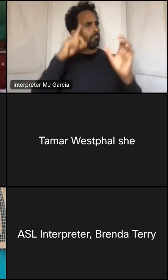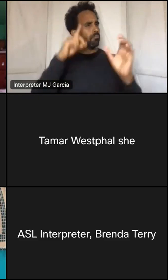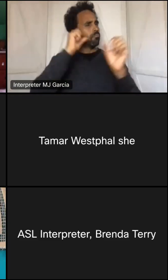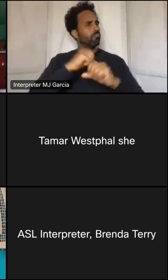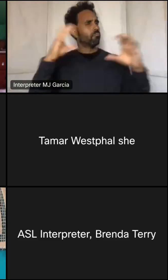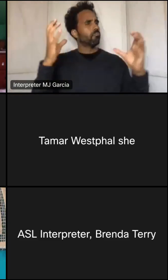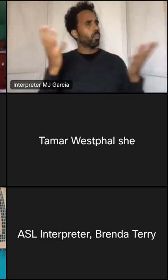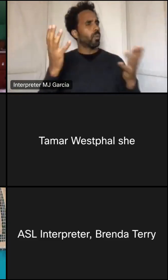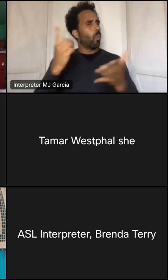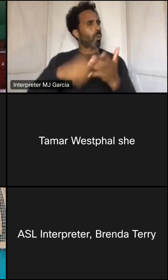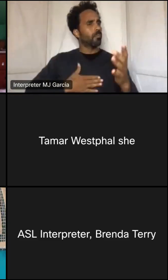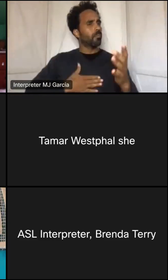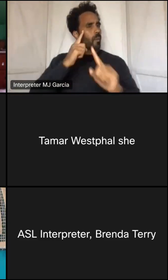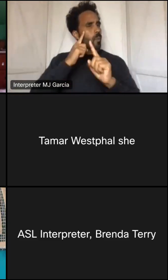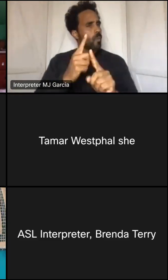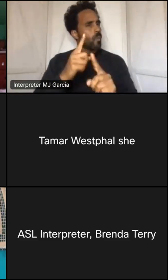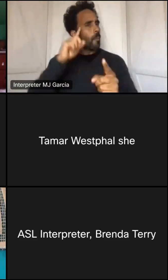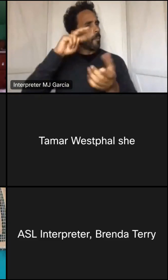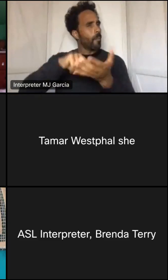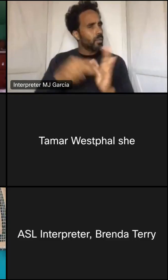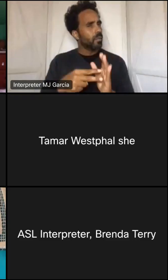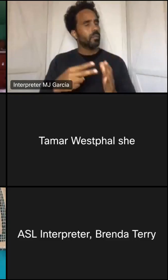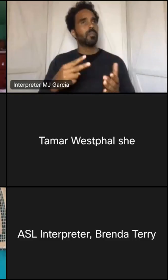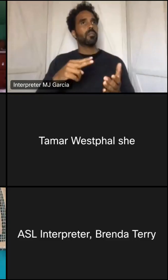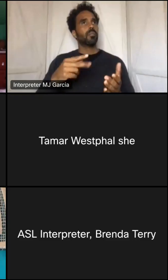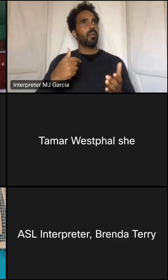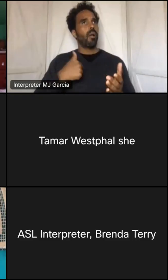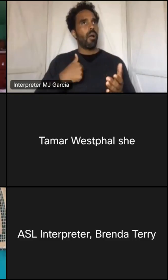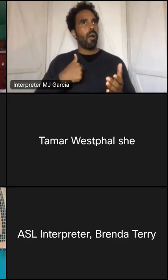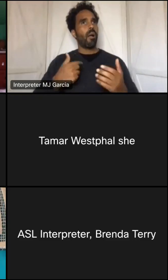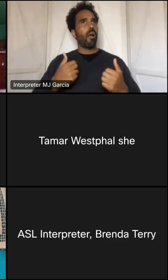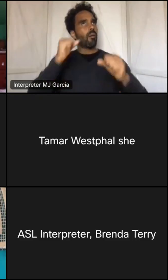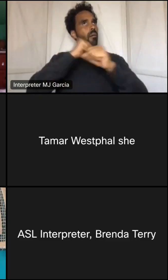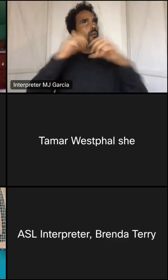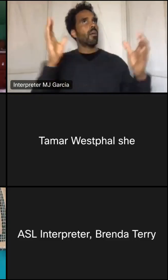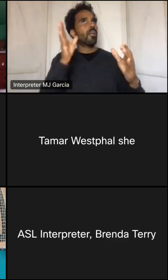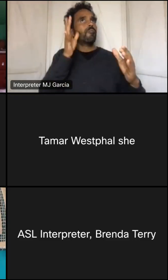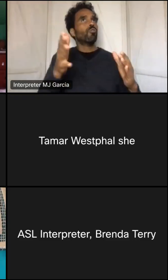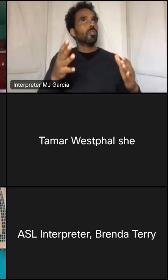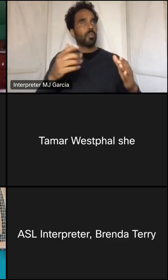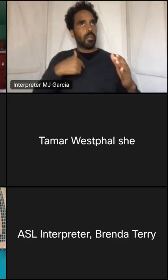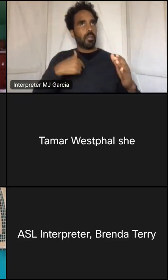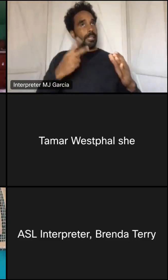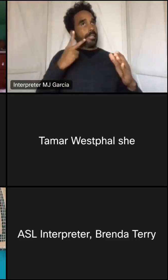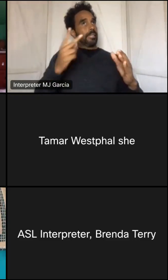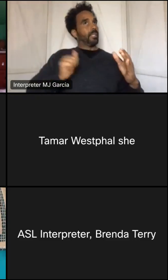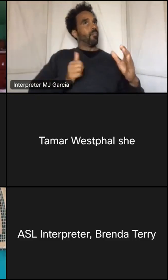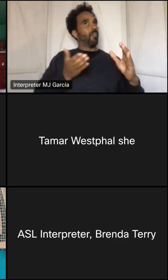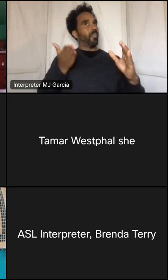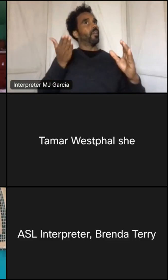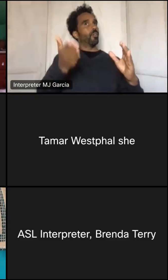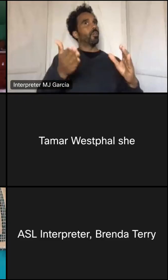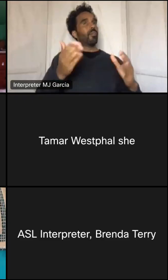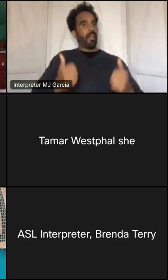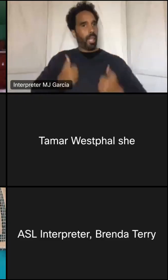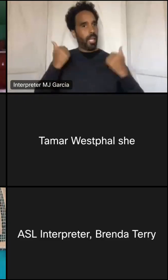be self-aware and see myself living for another day. Because there was a time where I couldn't see myself alive, right? So